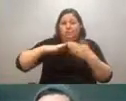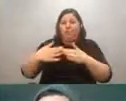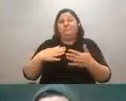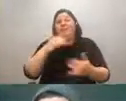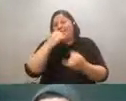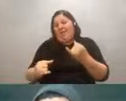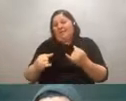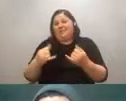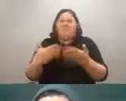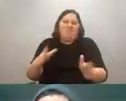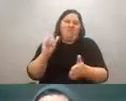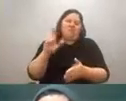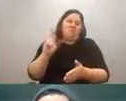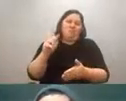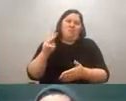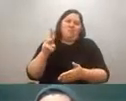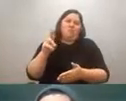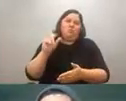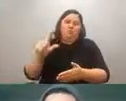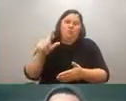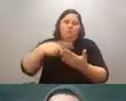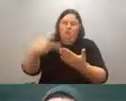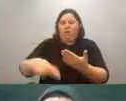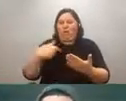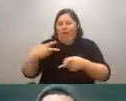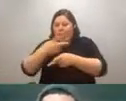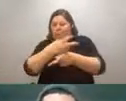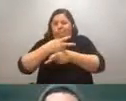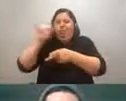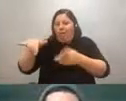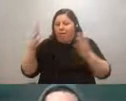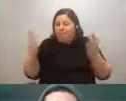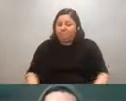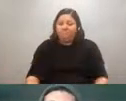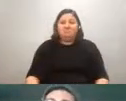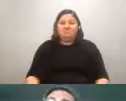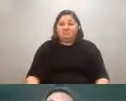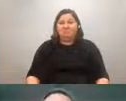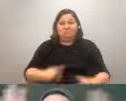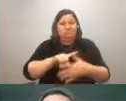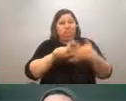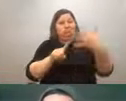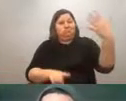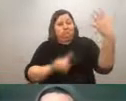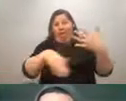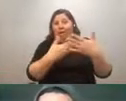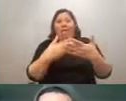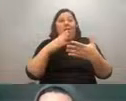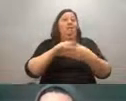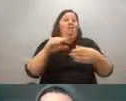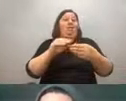program which i oversee um yeah so all of that being said